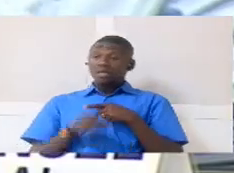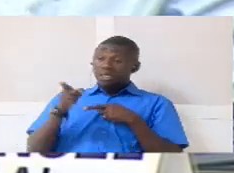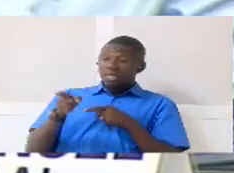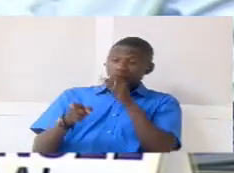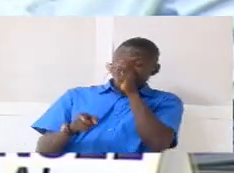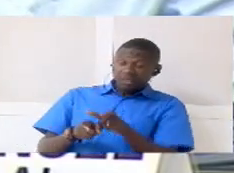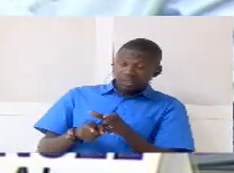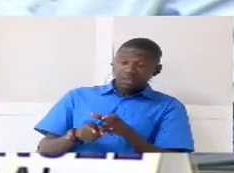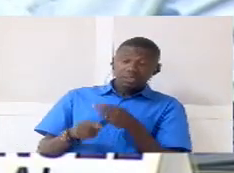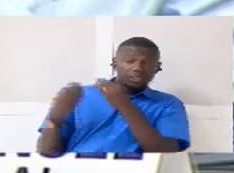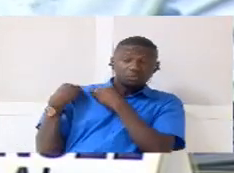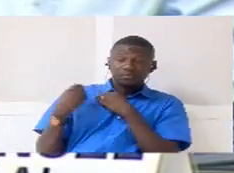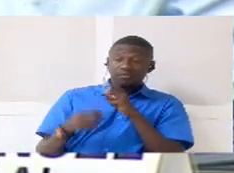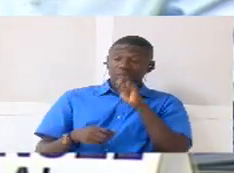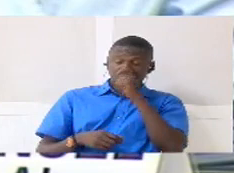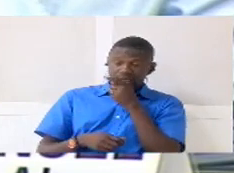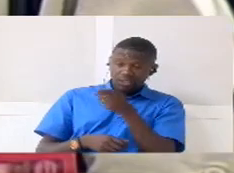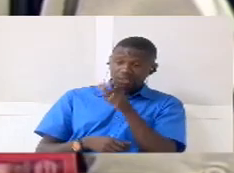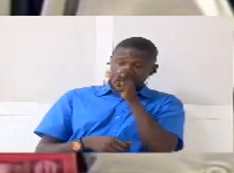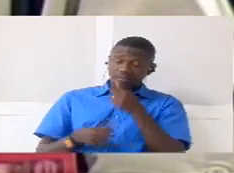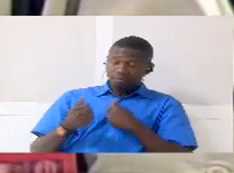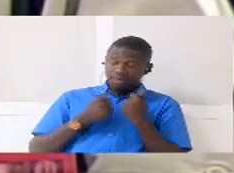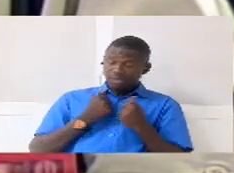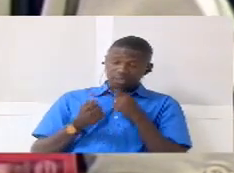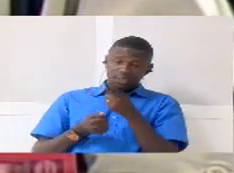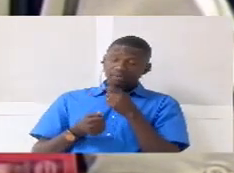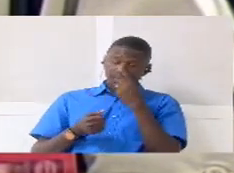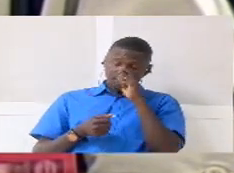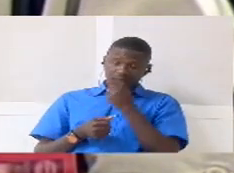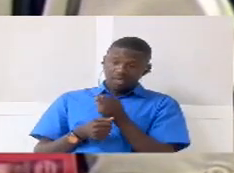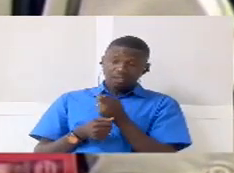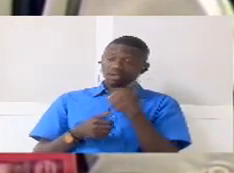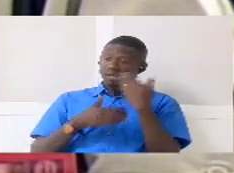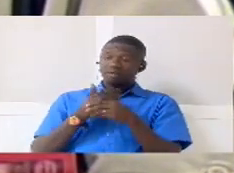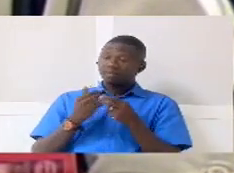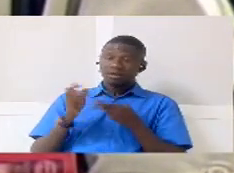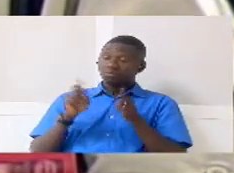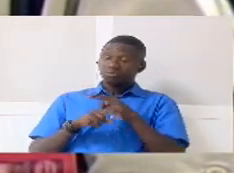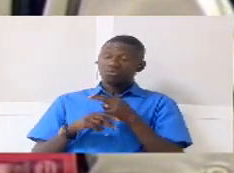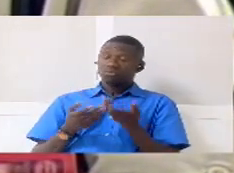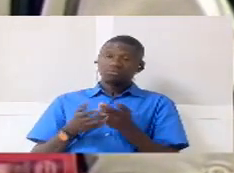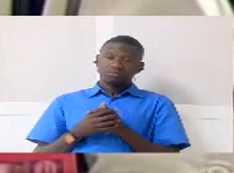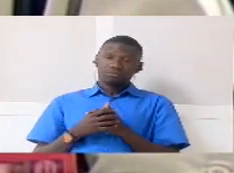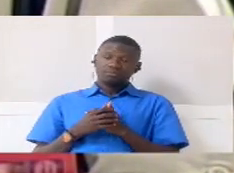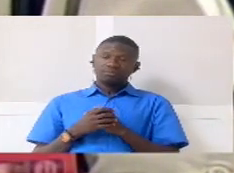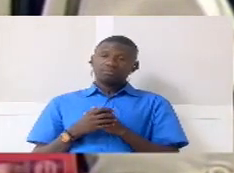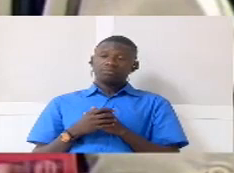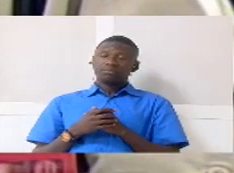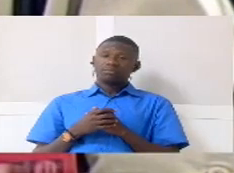of the slogan held true. Amunta wo sando ala follow dula nyen wolem tonyati. Death in the